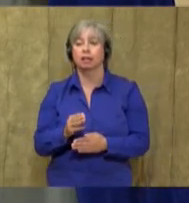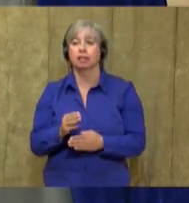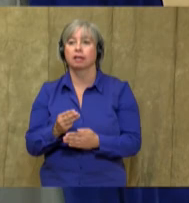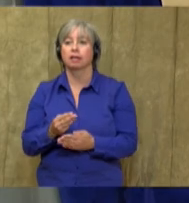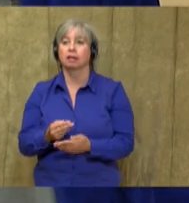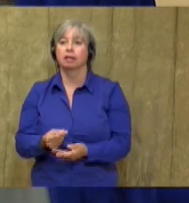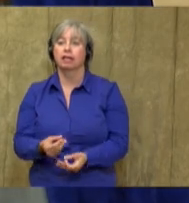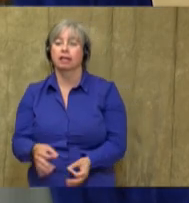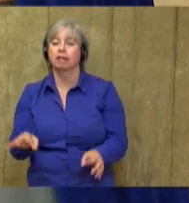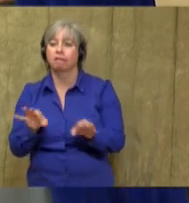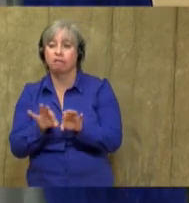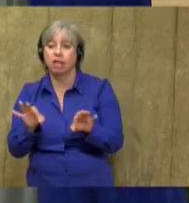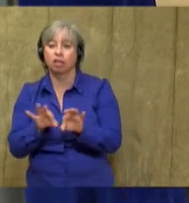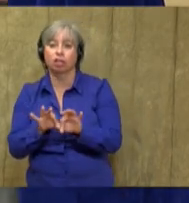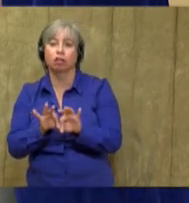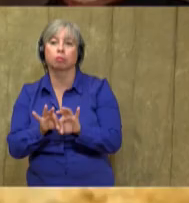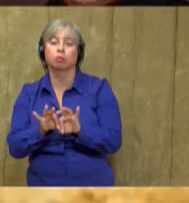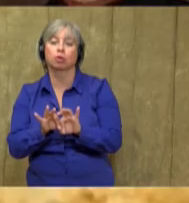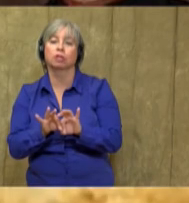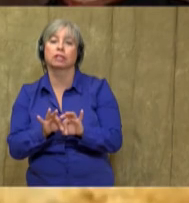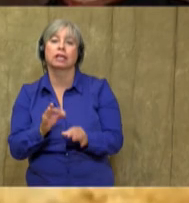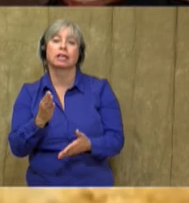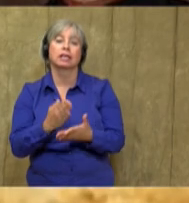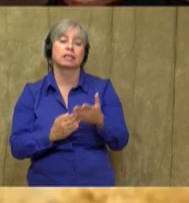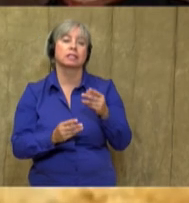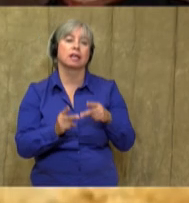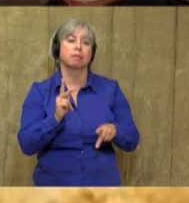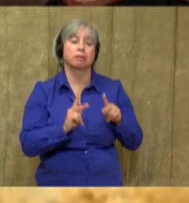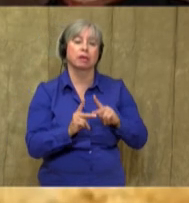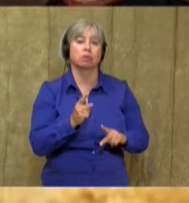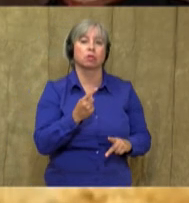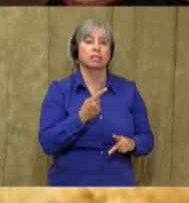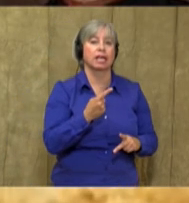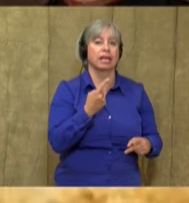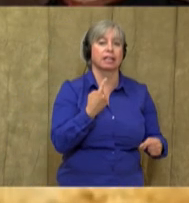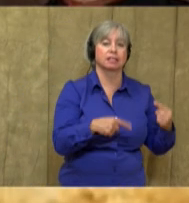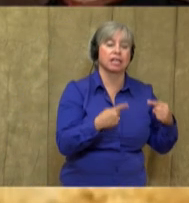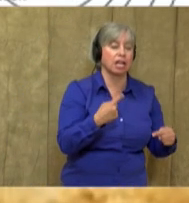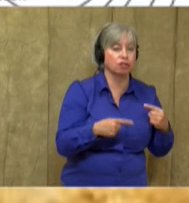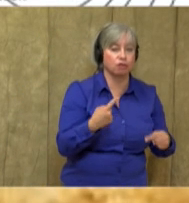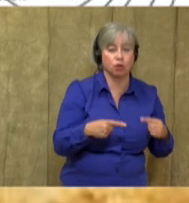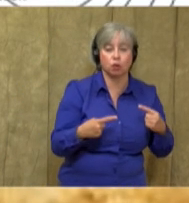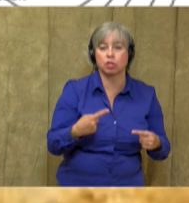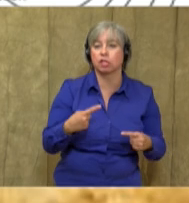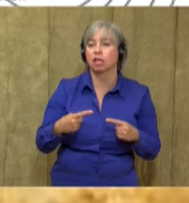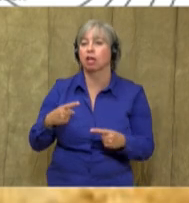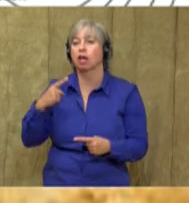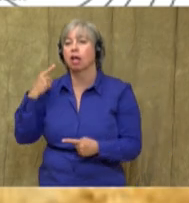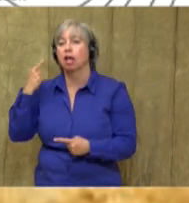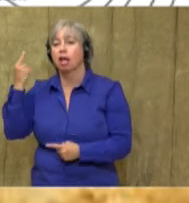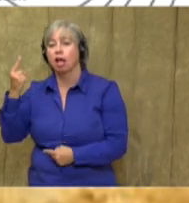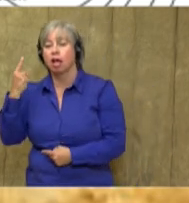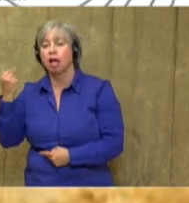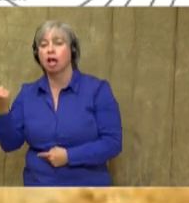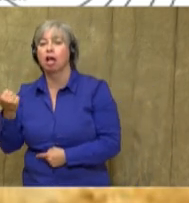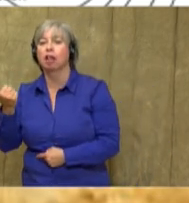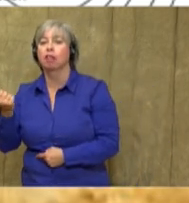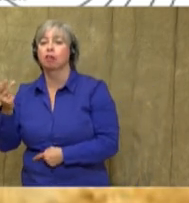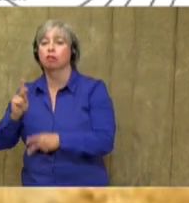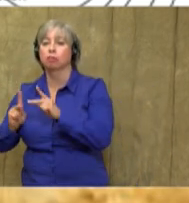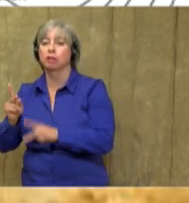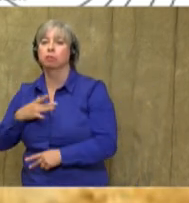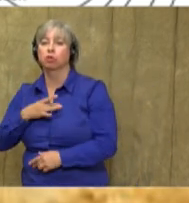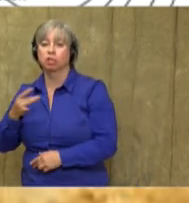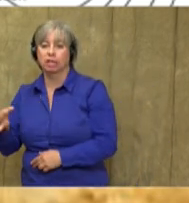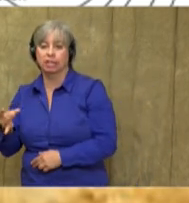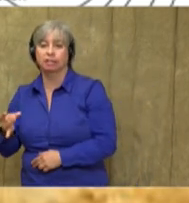book. Some people say it's a very enlightening book. But I'm sure you'll hear about The Prince at some point in your academic career. Now we're